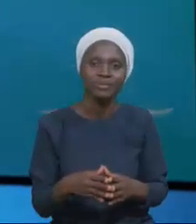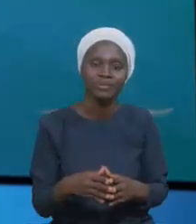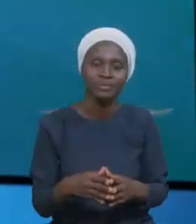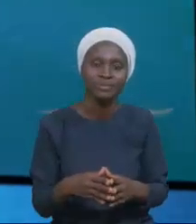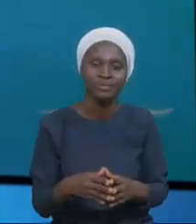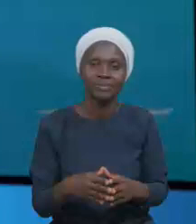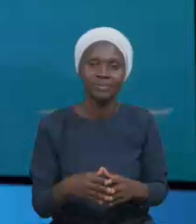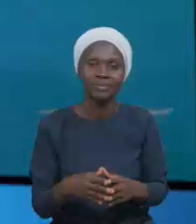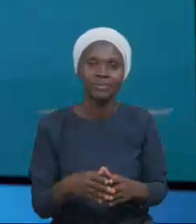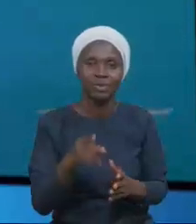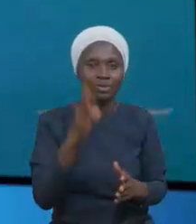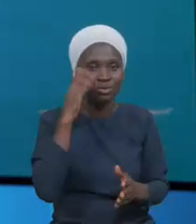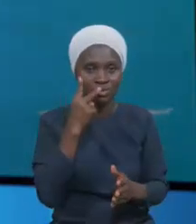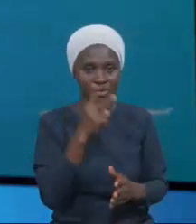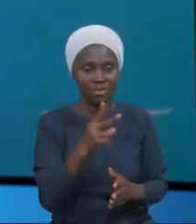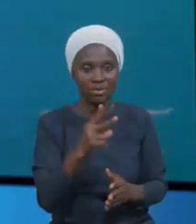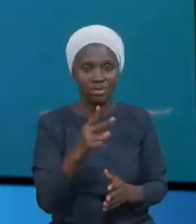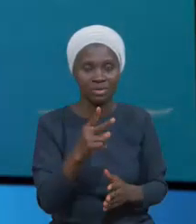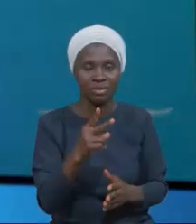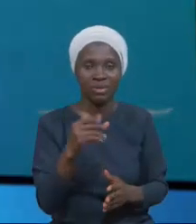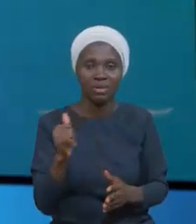gckhq.org/connect. You'll see the link very soon on your screen.